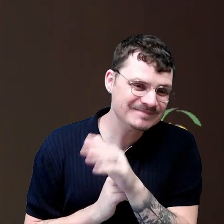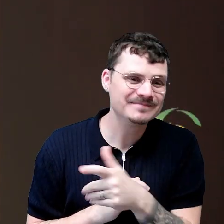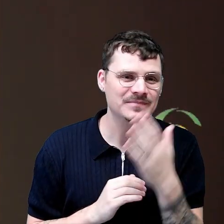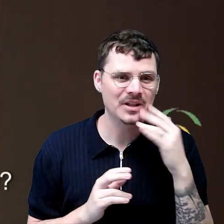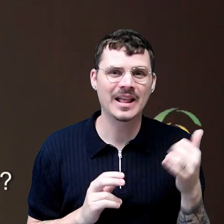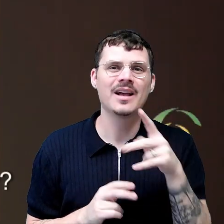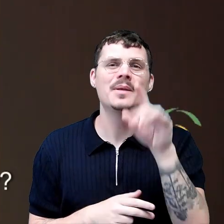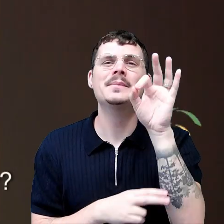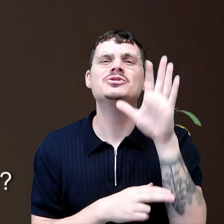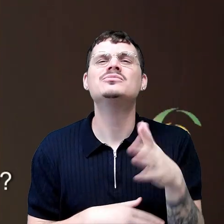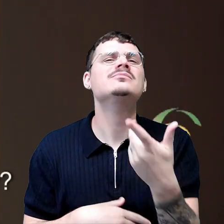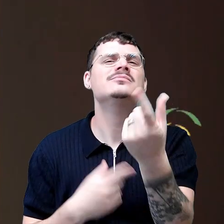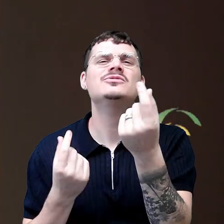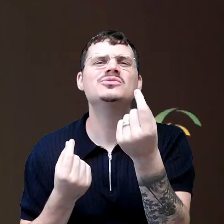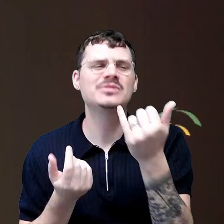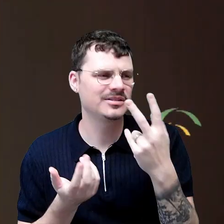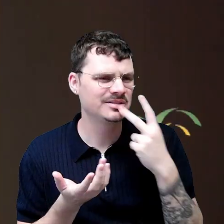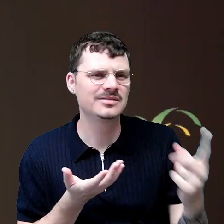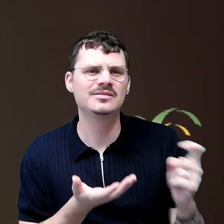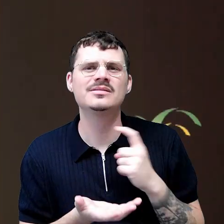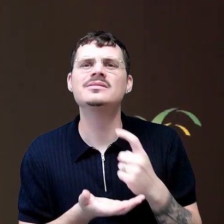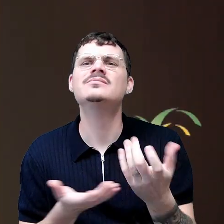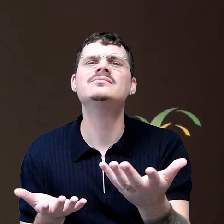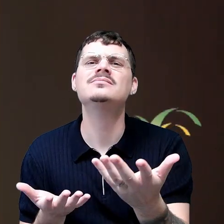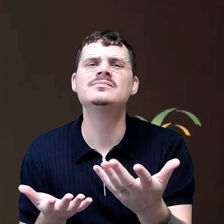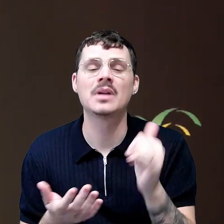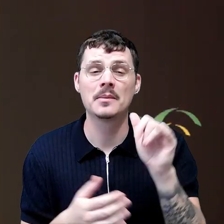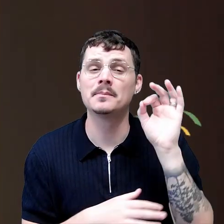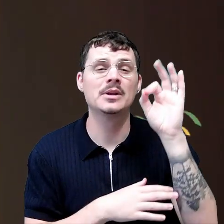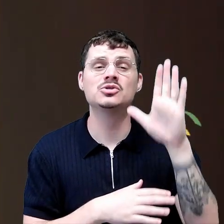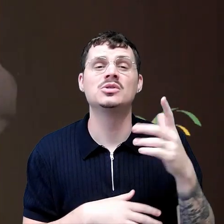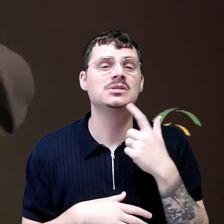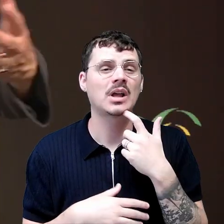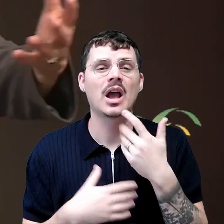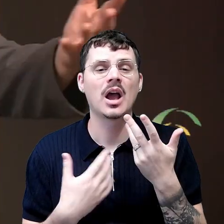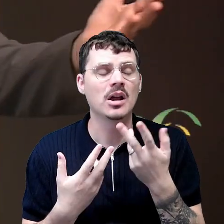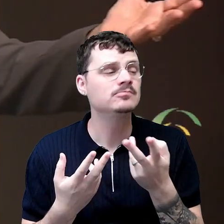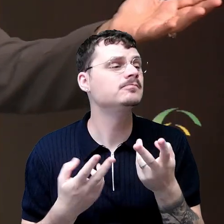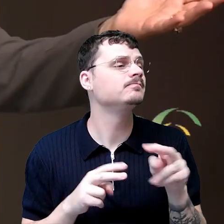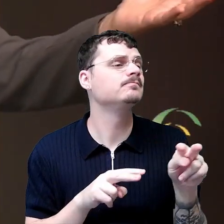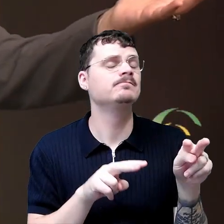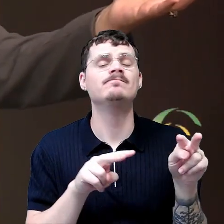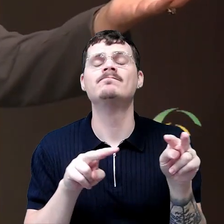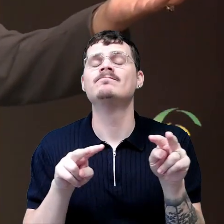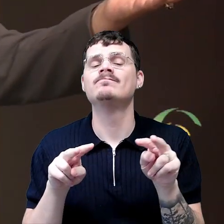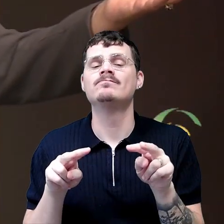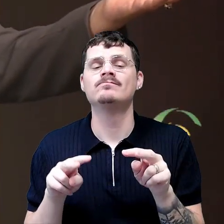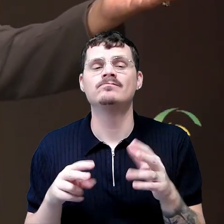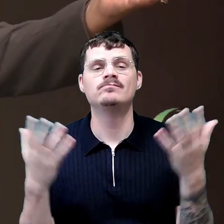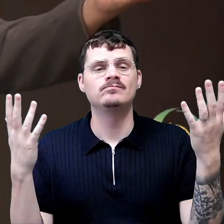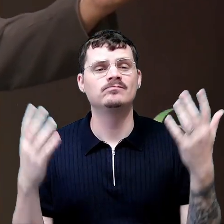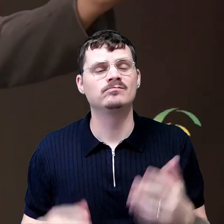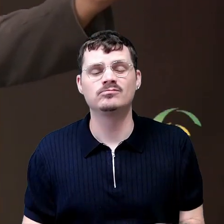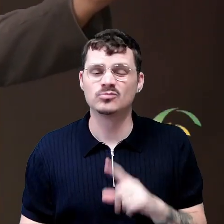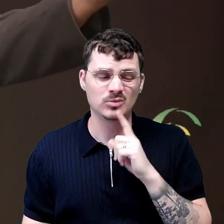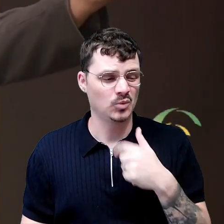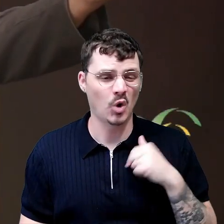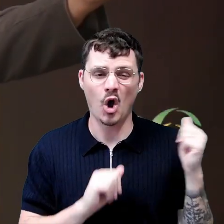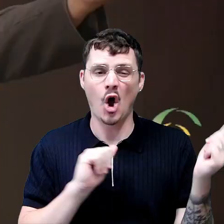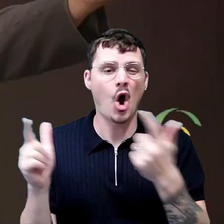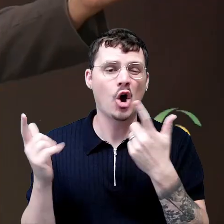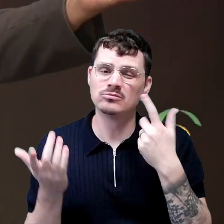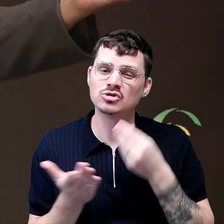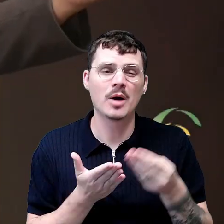baby minister. "What are you going to do with that, buddy?" And he looked out over the congregation and said, "Aren't we all?"